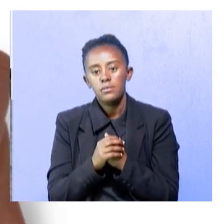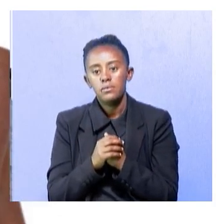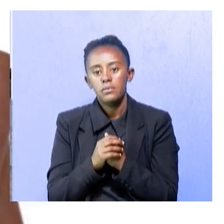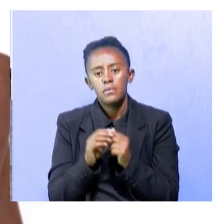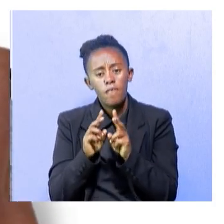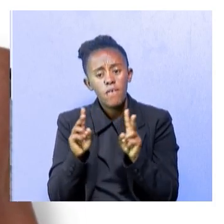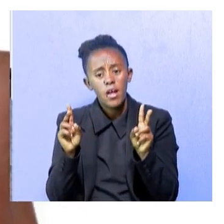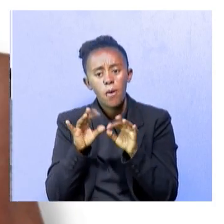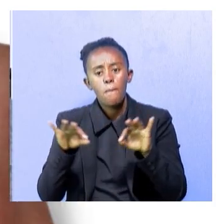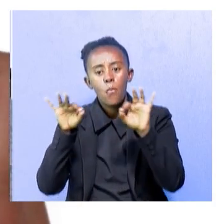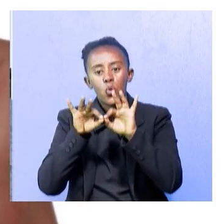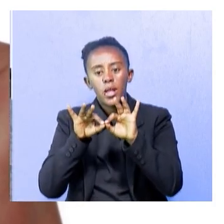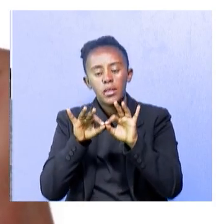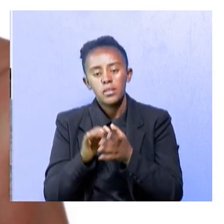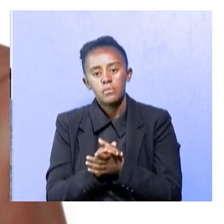very important.